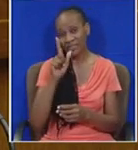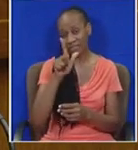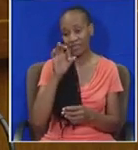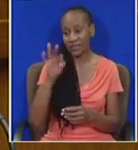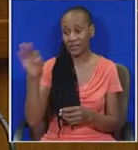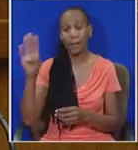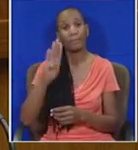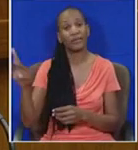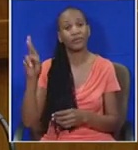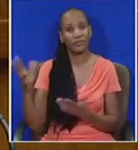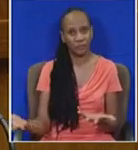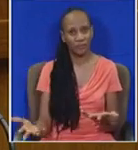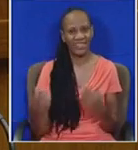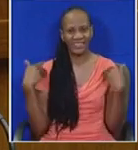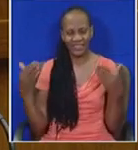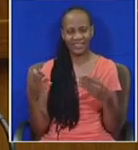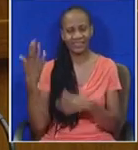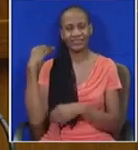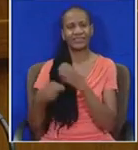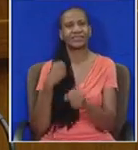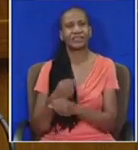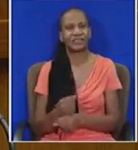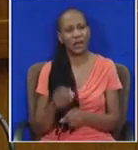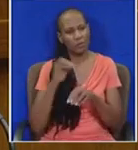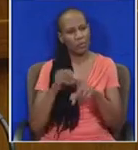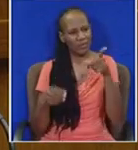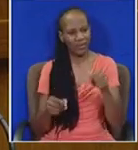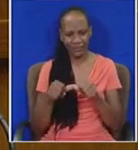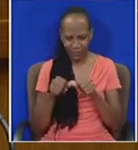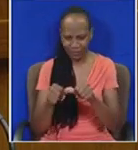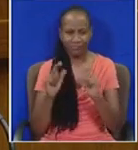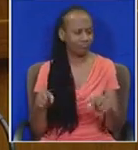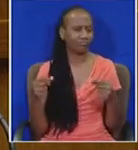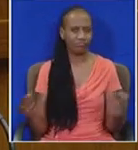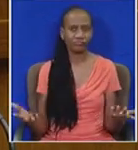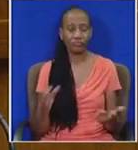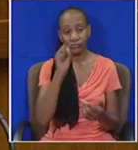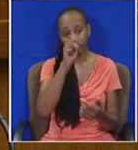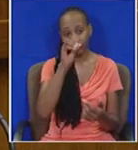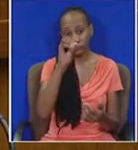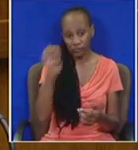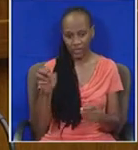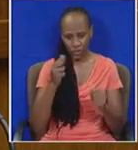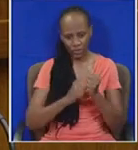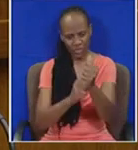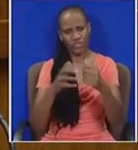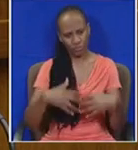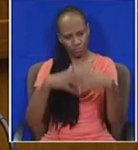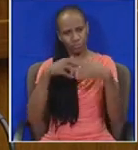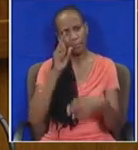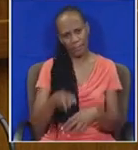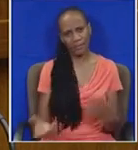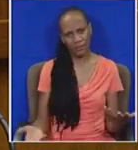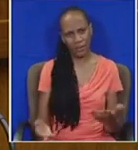ago. This situation is clearly unsustainable. SOEs must be strategically positioned